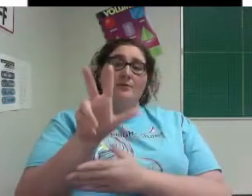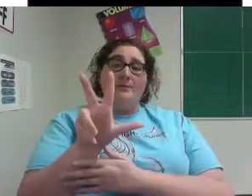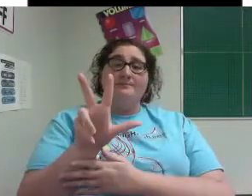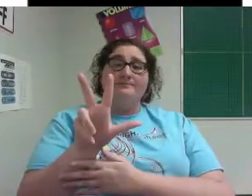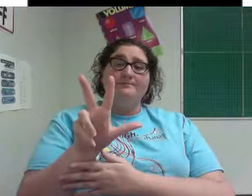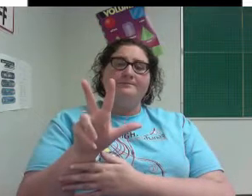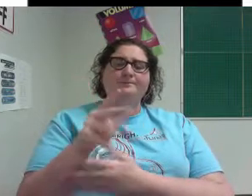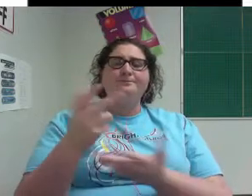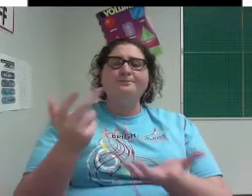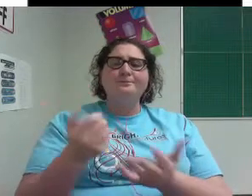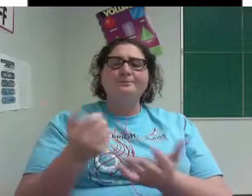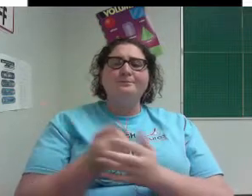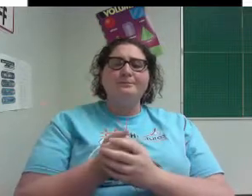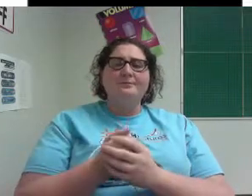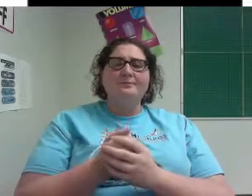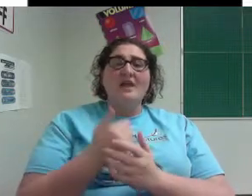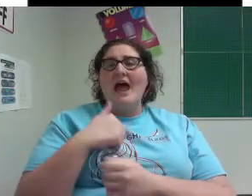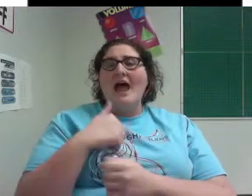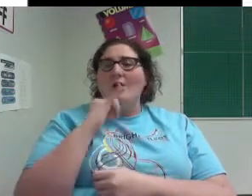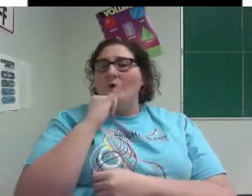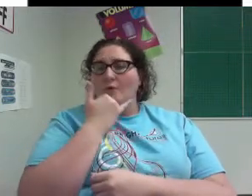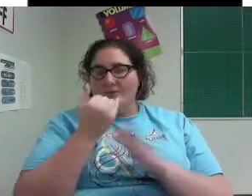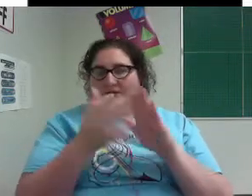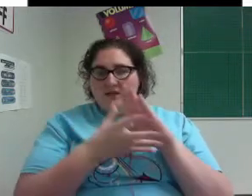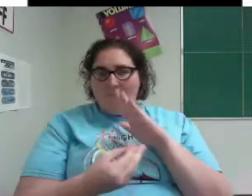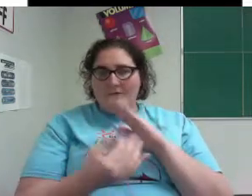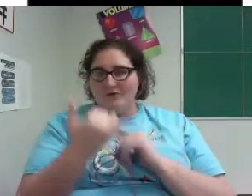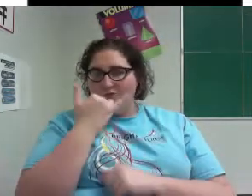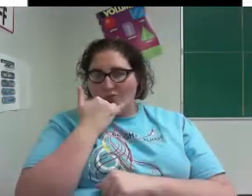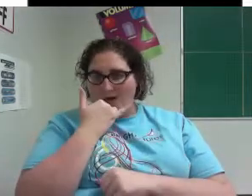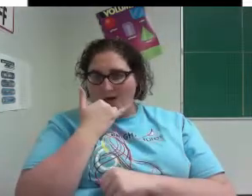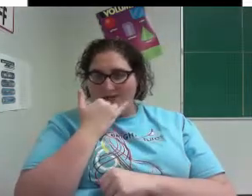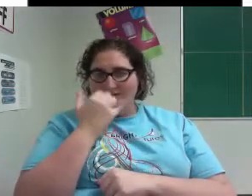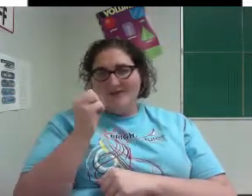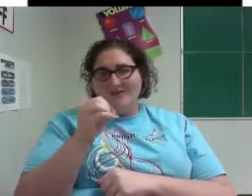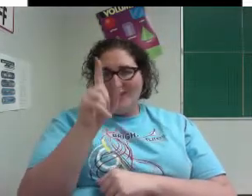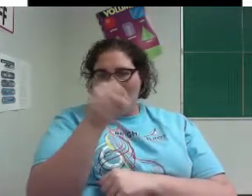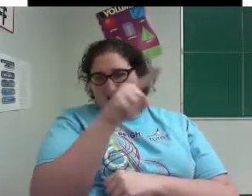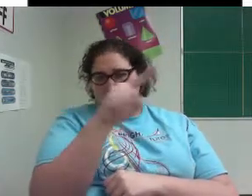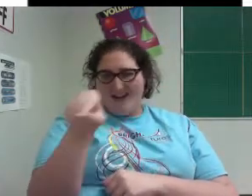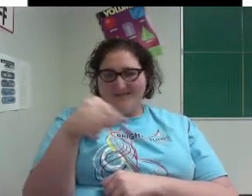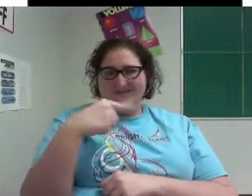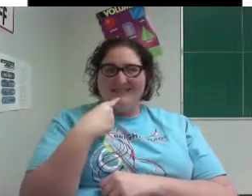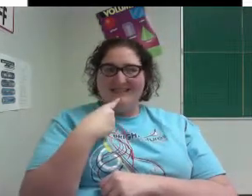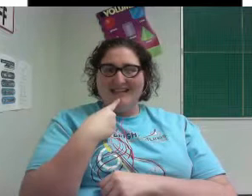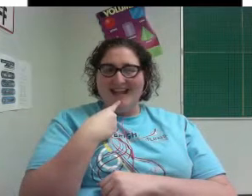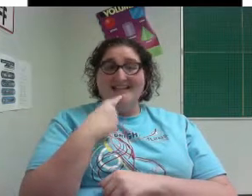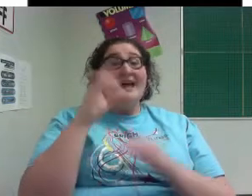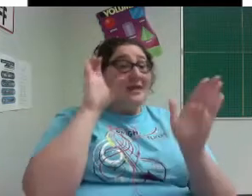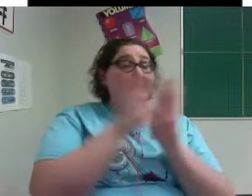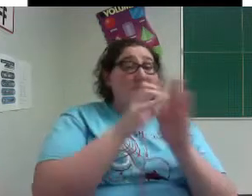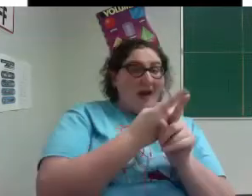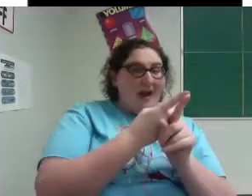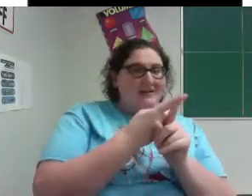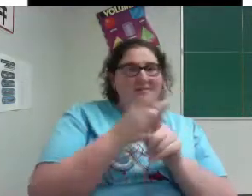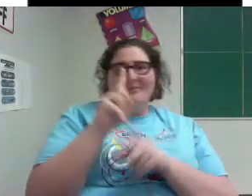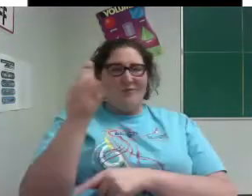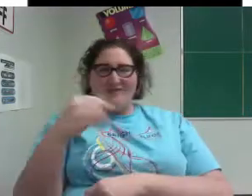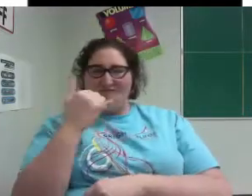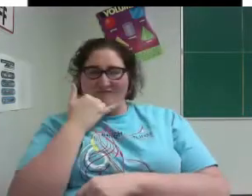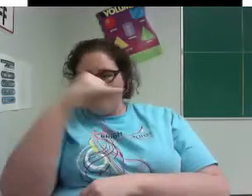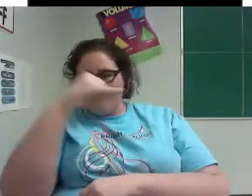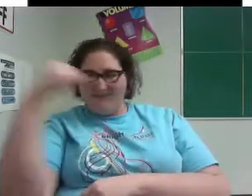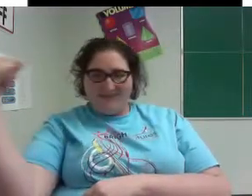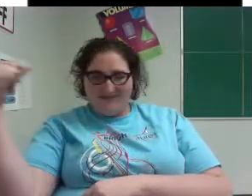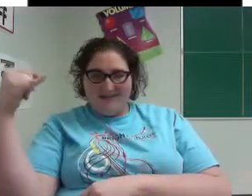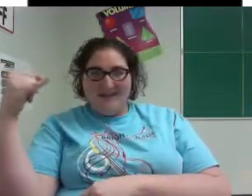Example 3. I accidentally copied the wrong thing in, so you have to exit out what it says. It has the picture's right, but the question's wrong. It